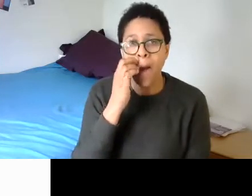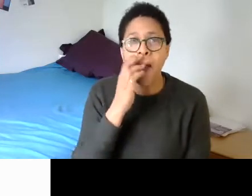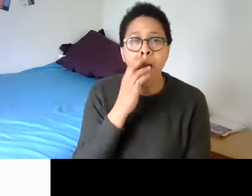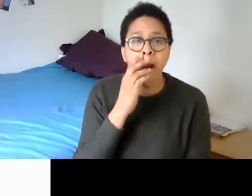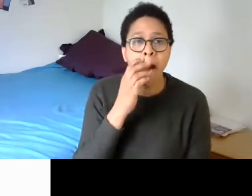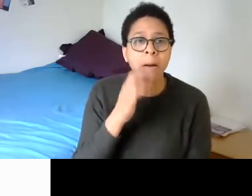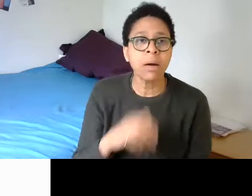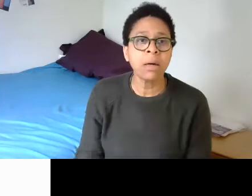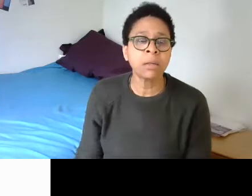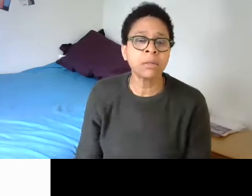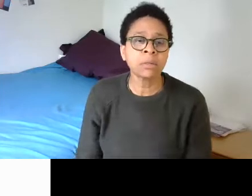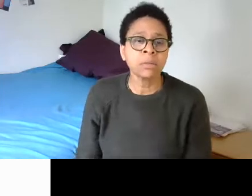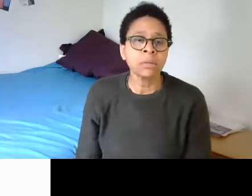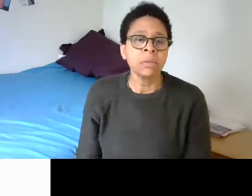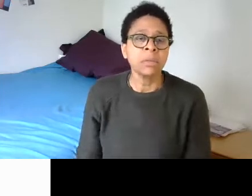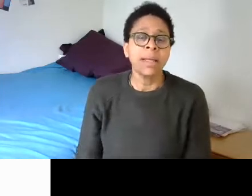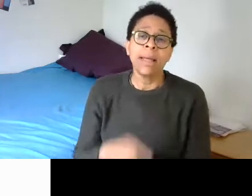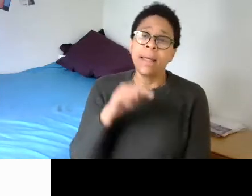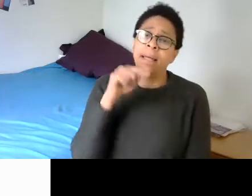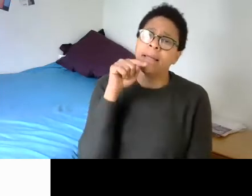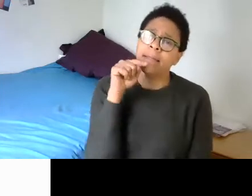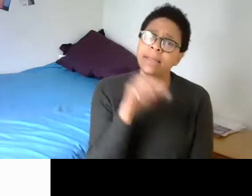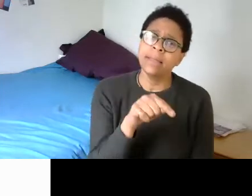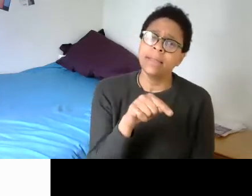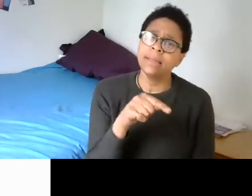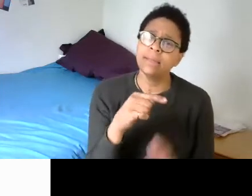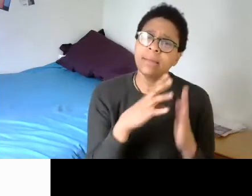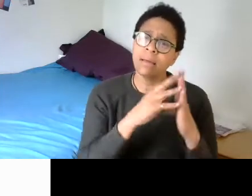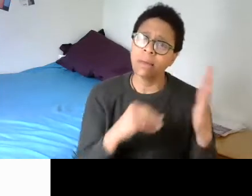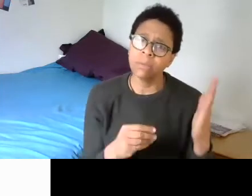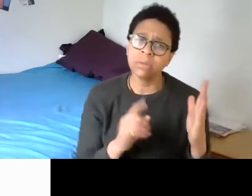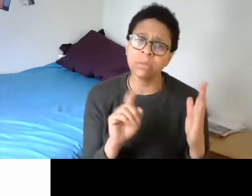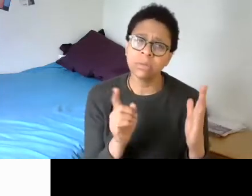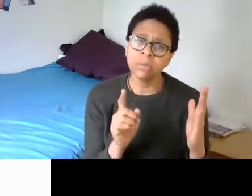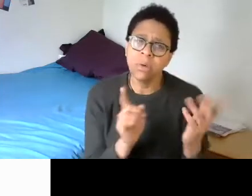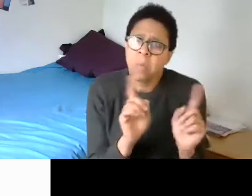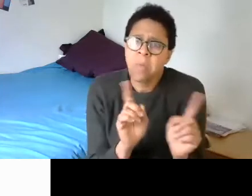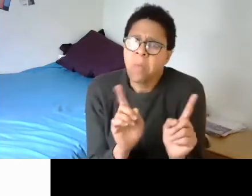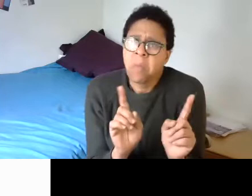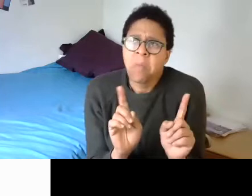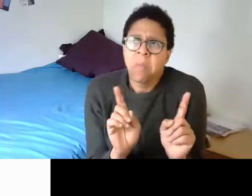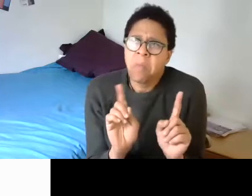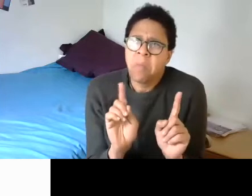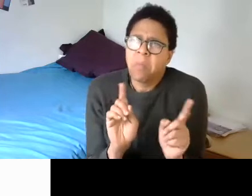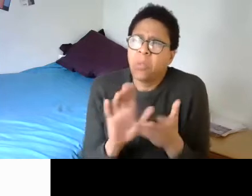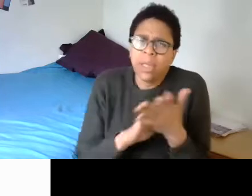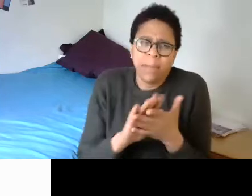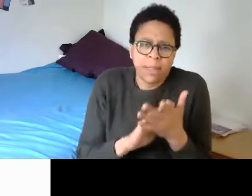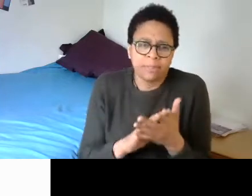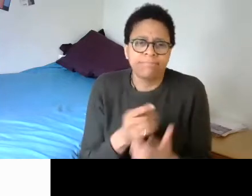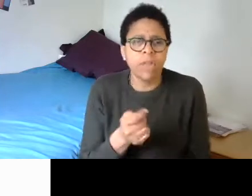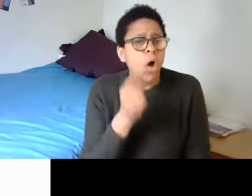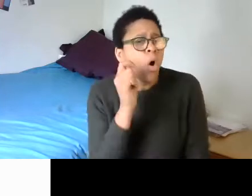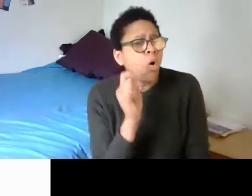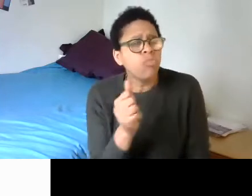So what do all these examples reveal about rare books? And here I have a slide of bullet points, which I'm going to read through. A rare book is more than